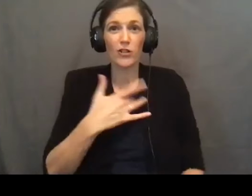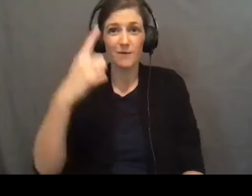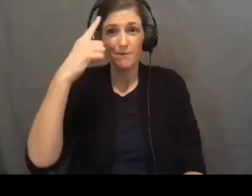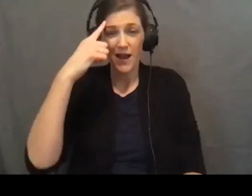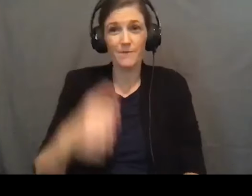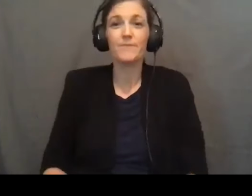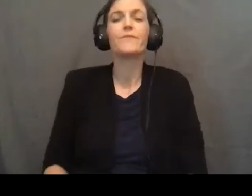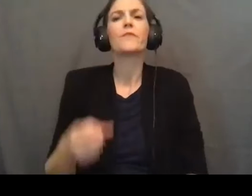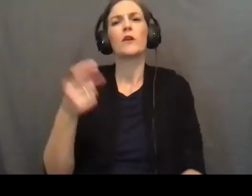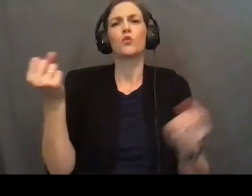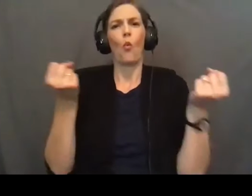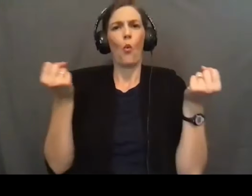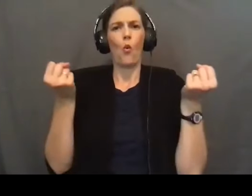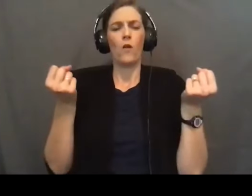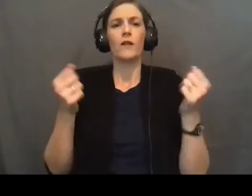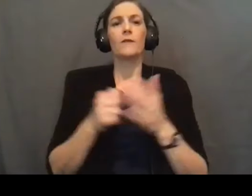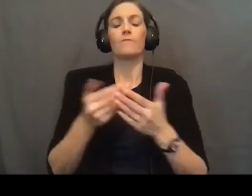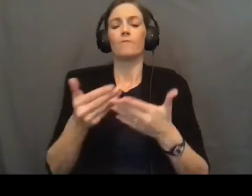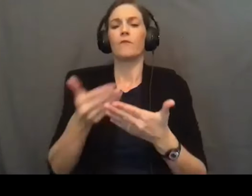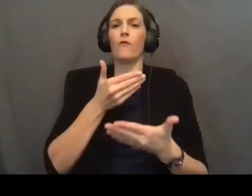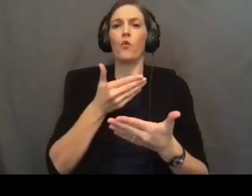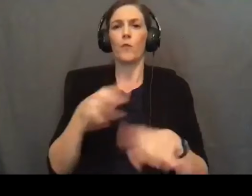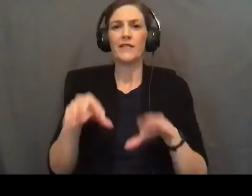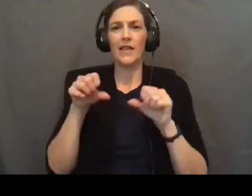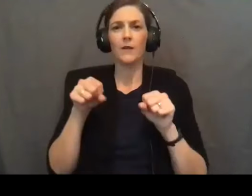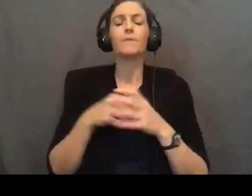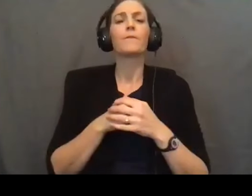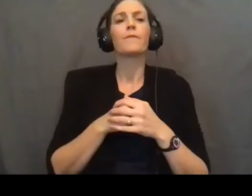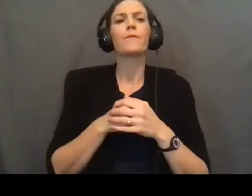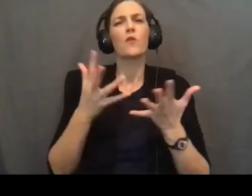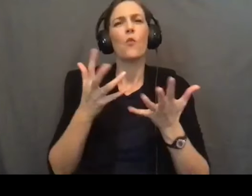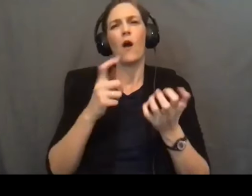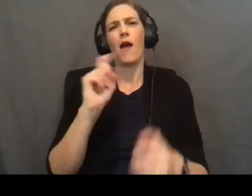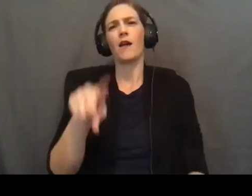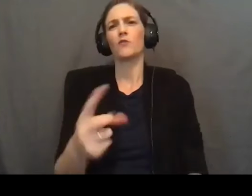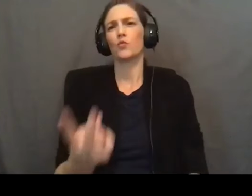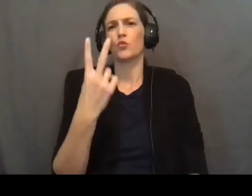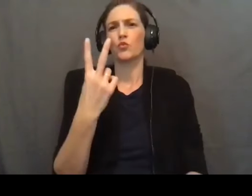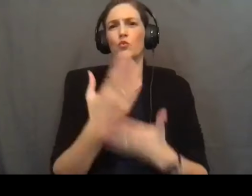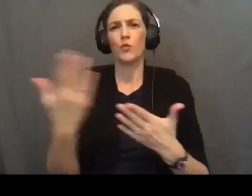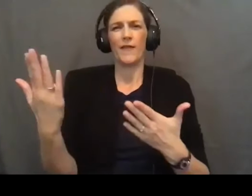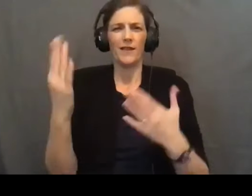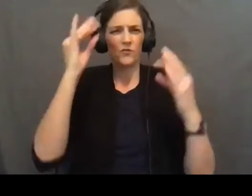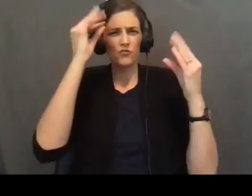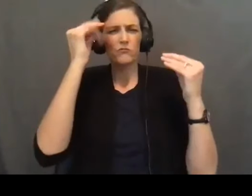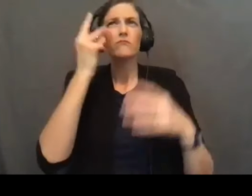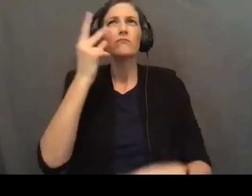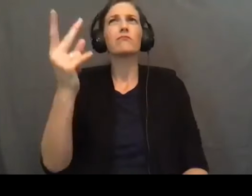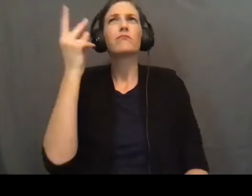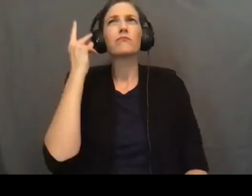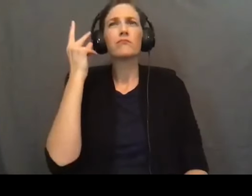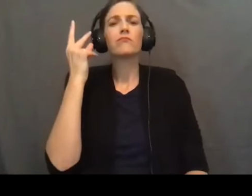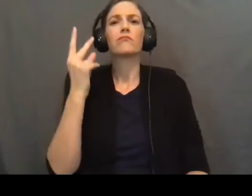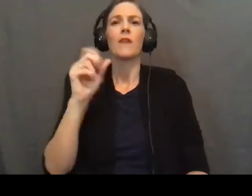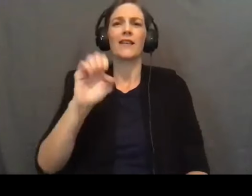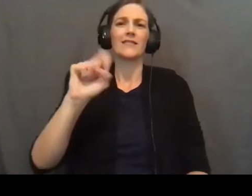So as you hold these elements and before we take them, I just want to ask you two things to reflect on as